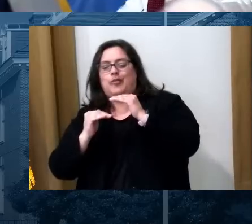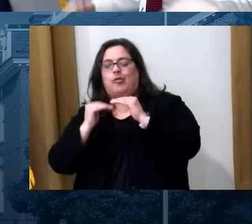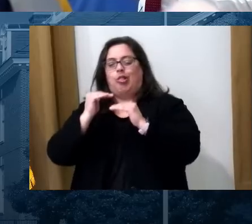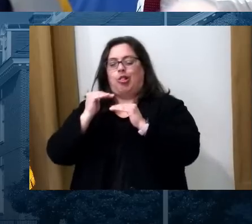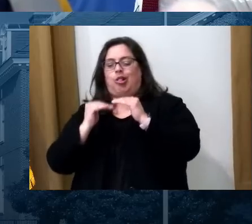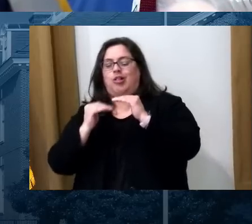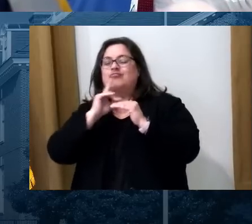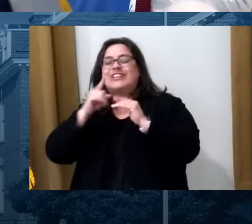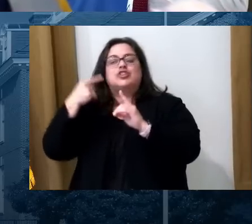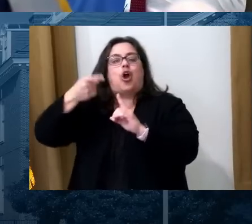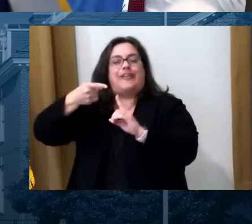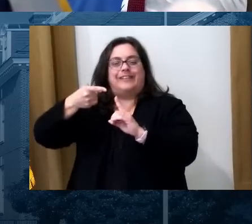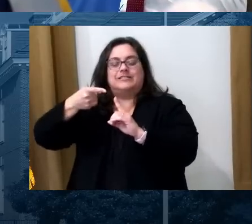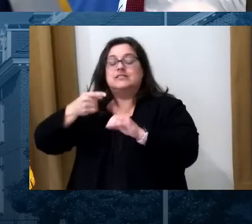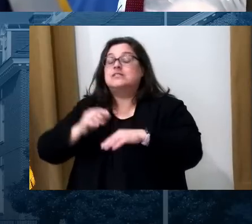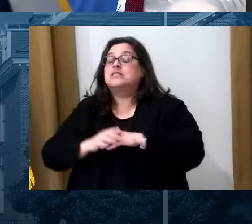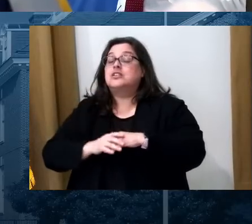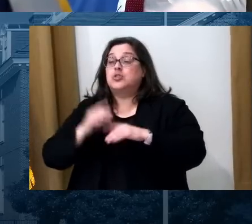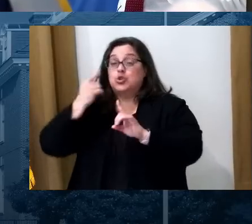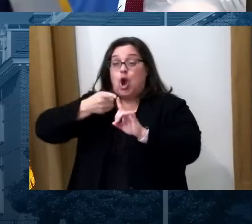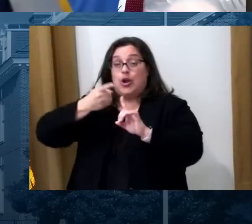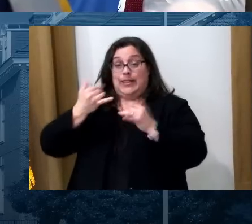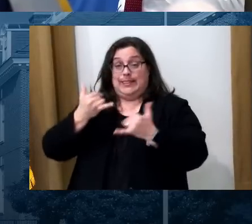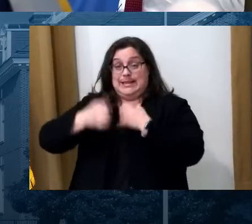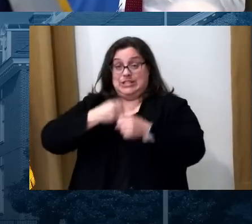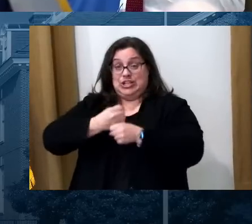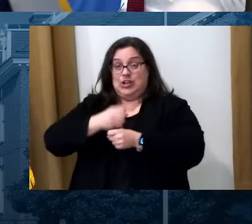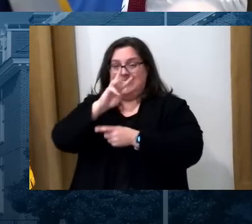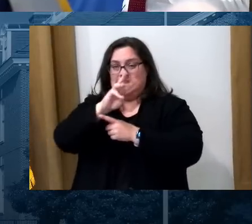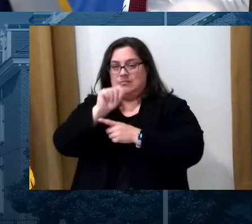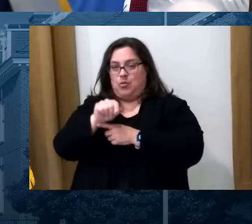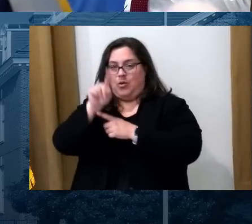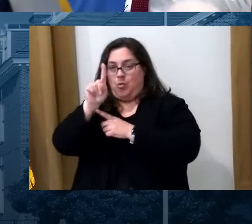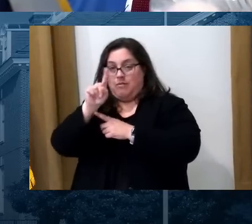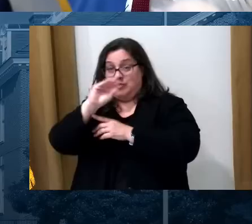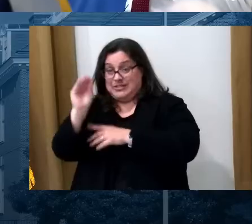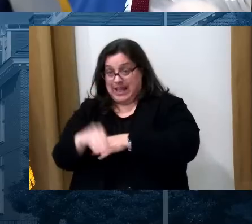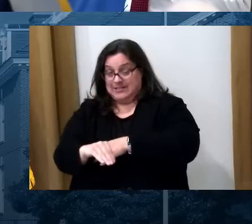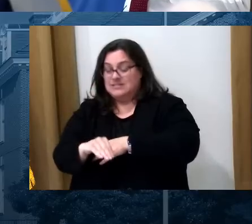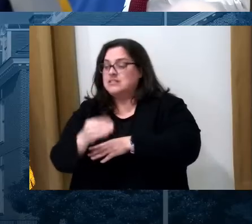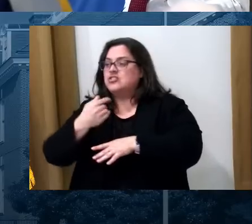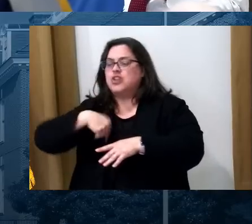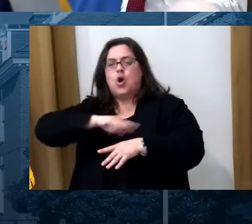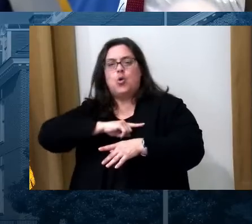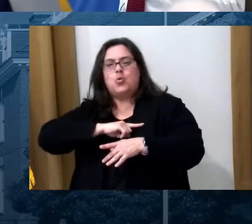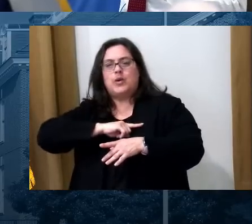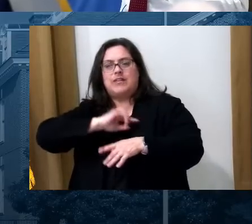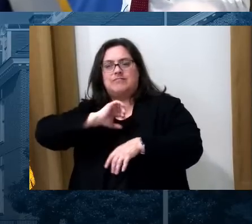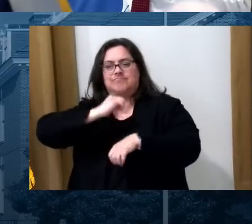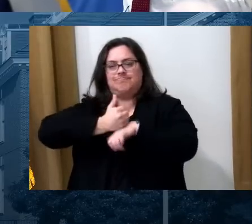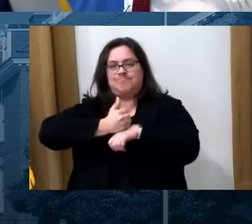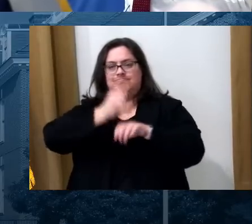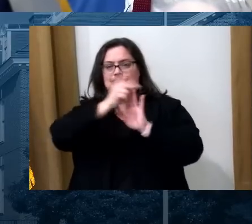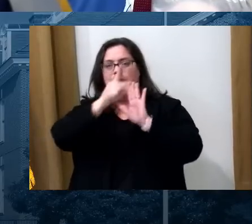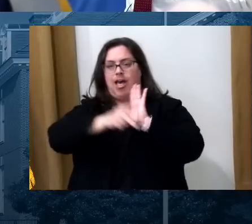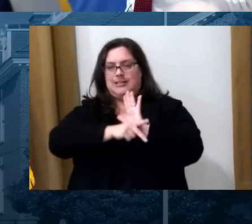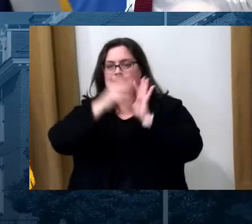right? The target for this year is 6.1%. And we've made policy decisions to go beyond